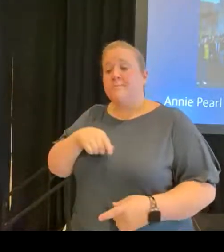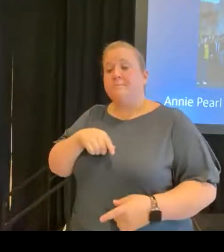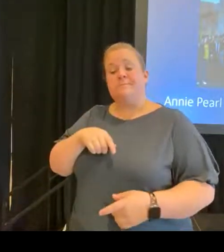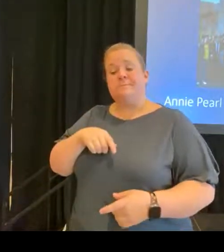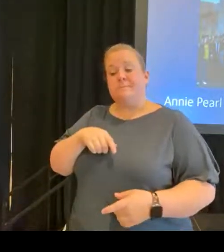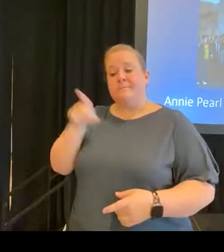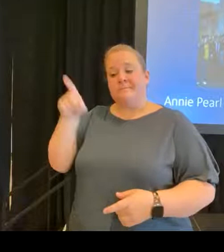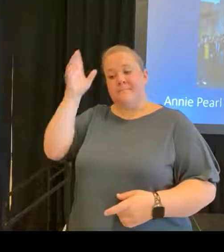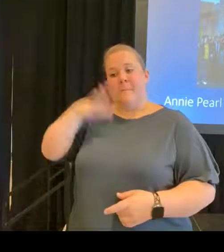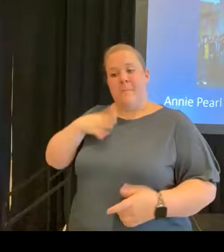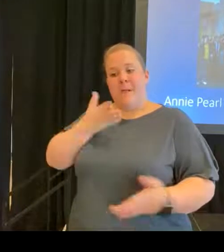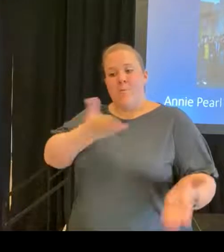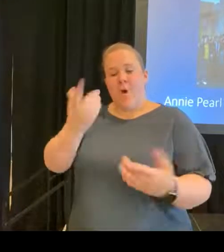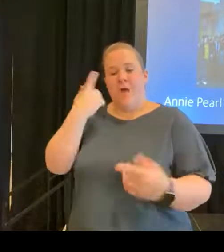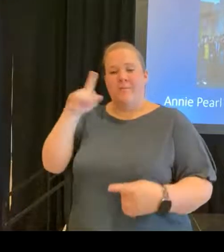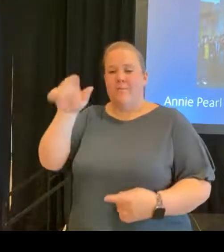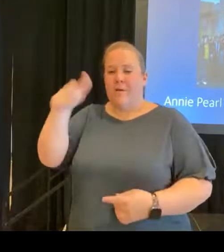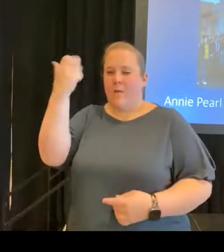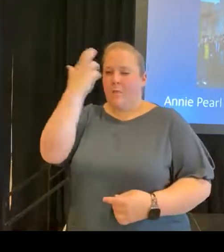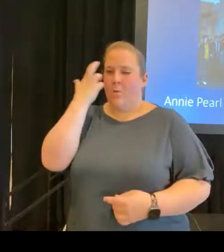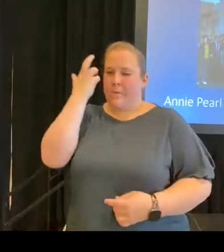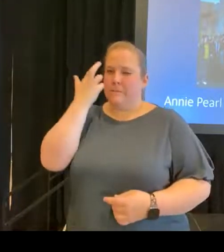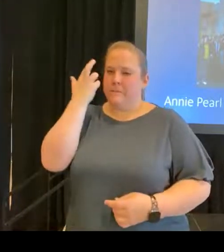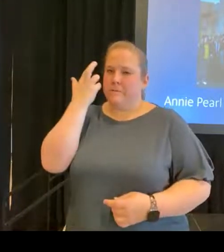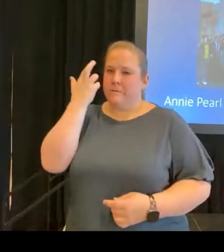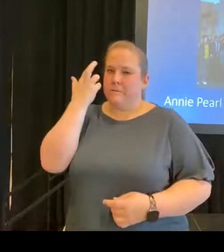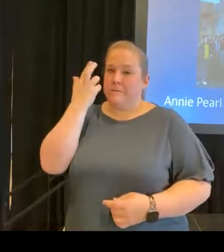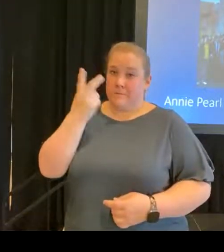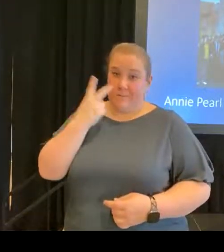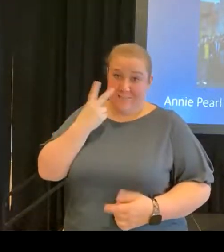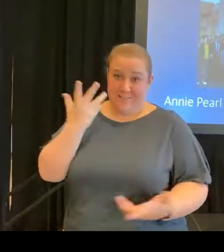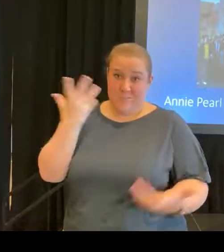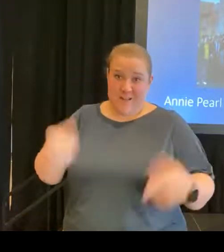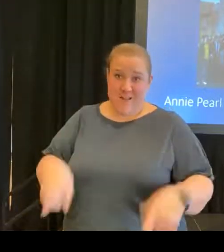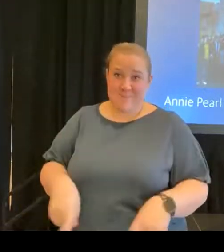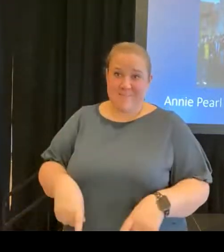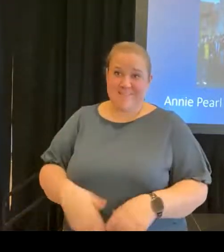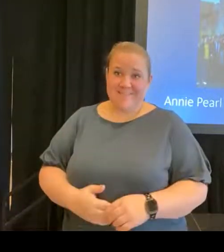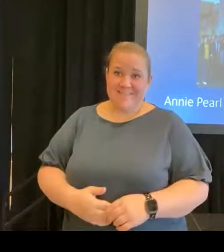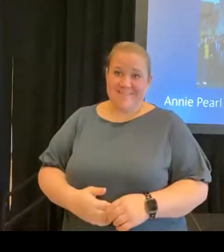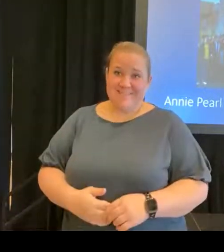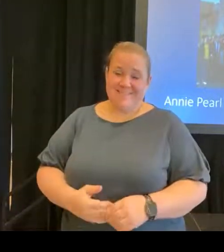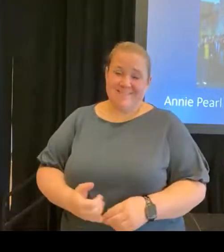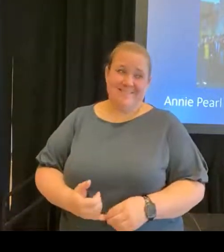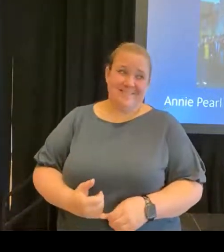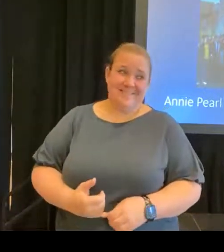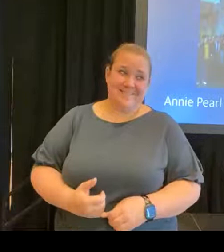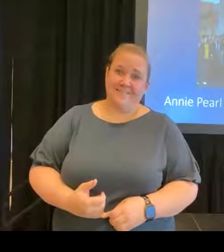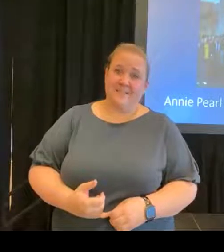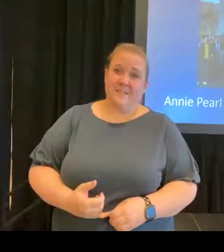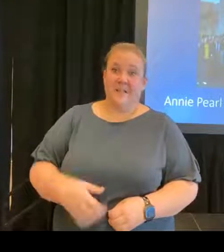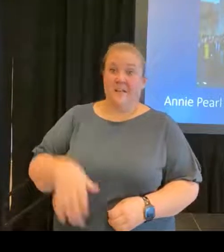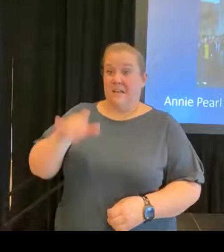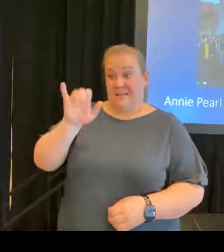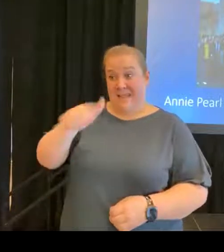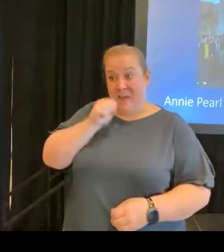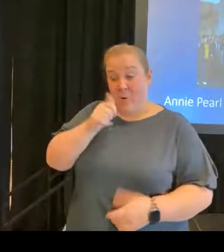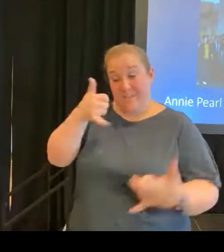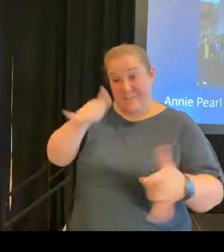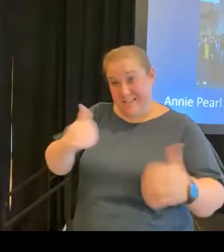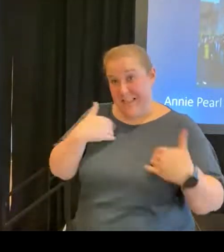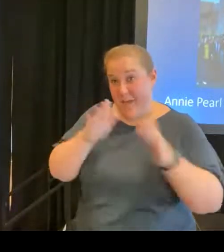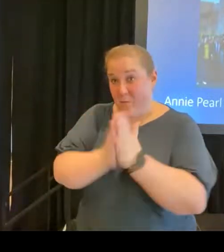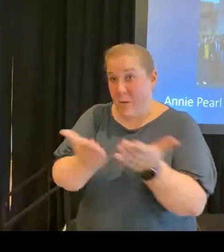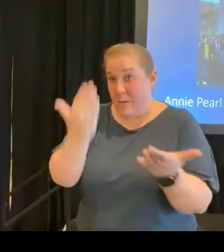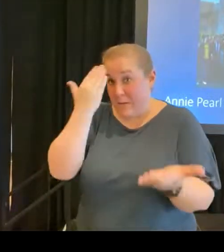for another purpose to see how it worked out. I don't know whether she still has that book or